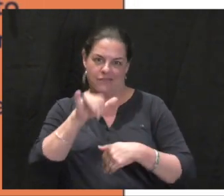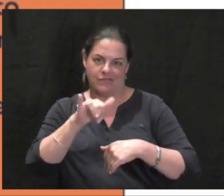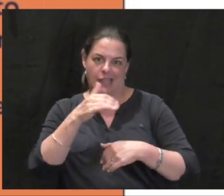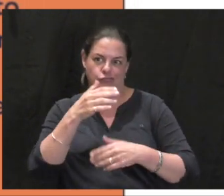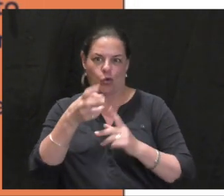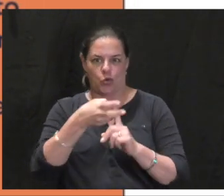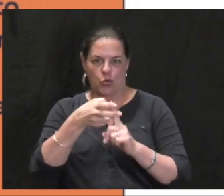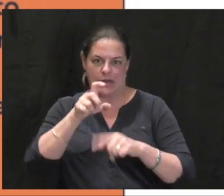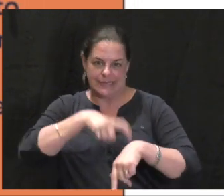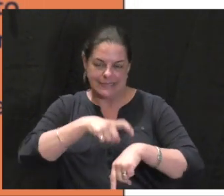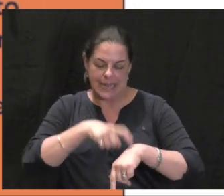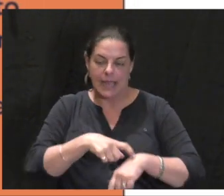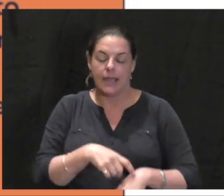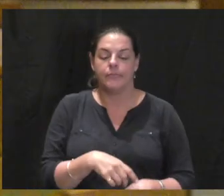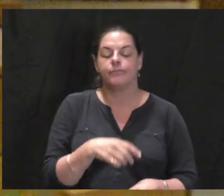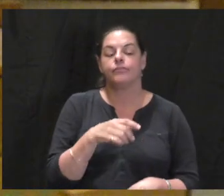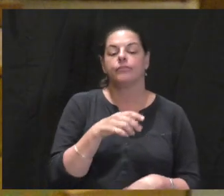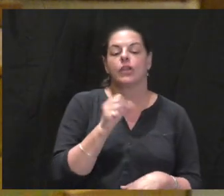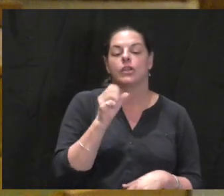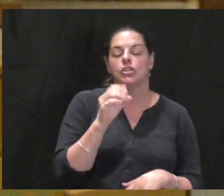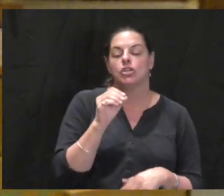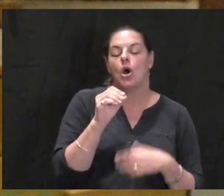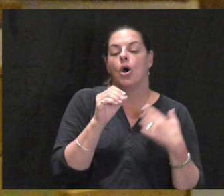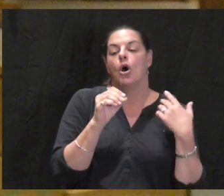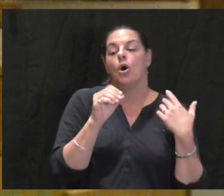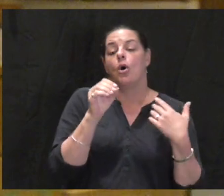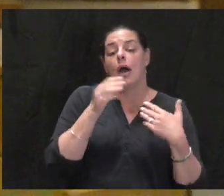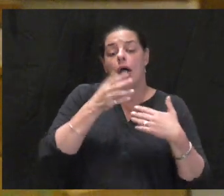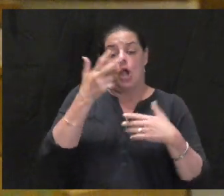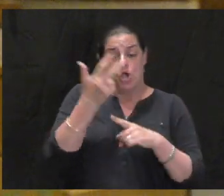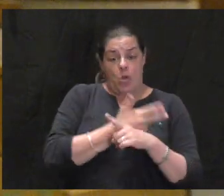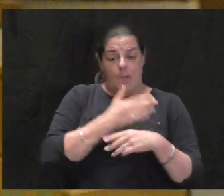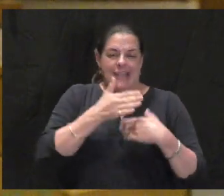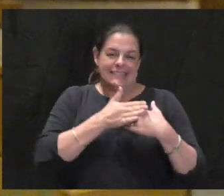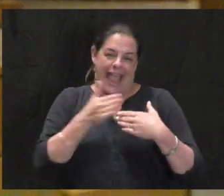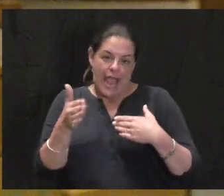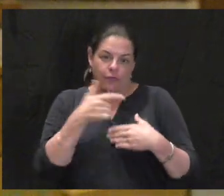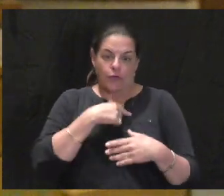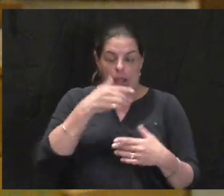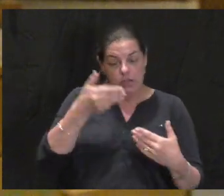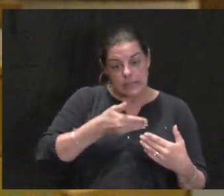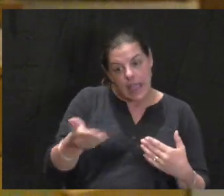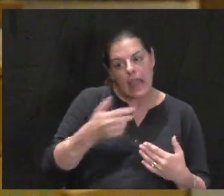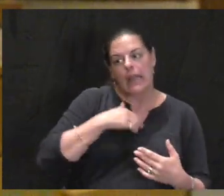region. One of the first things that I noted was that, one, lots of people didn't know where Knoxville was.